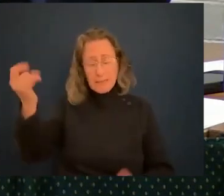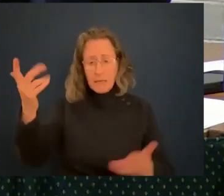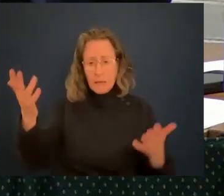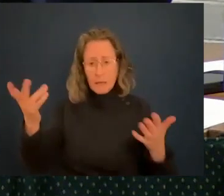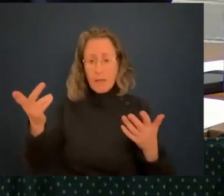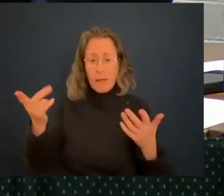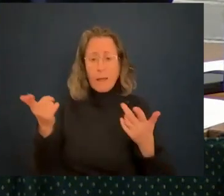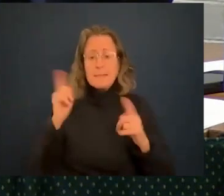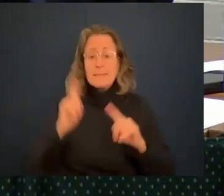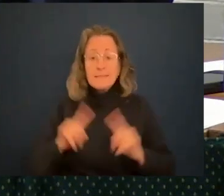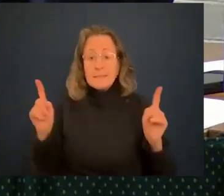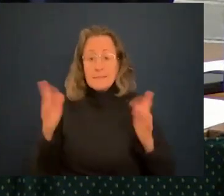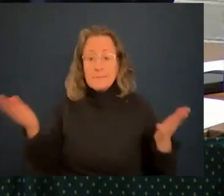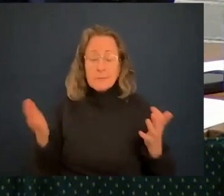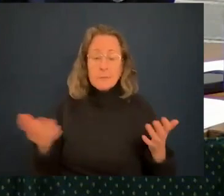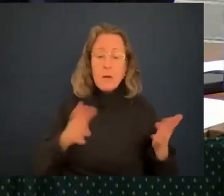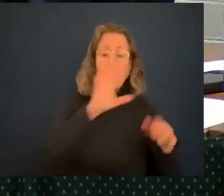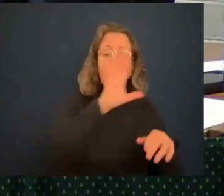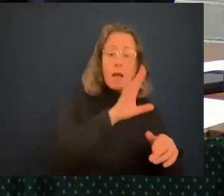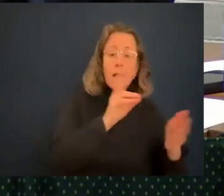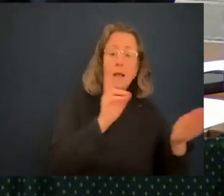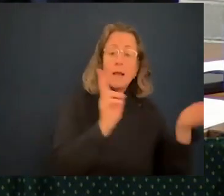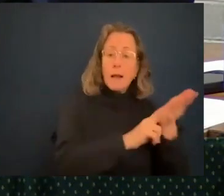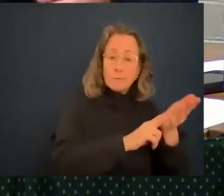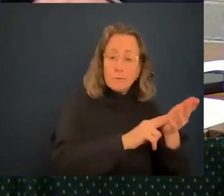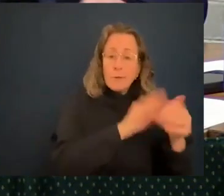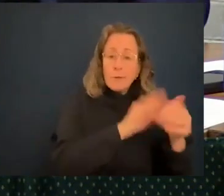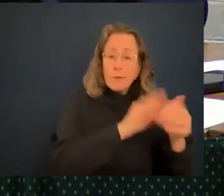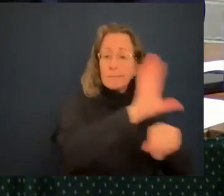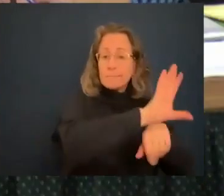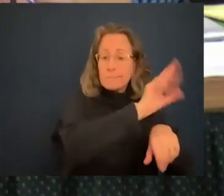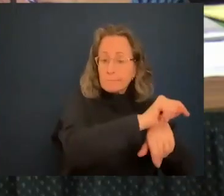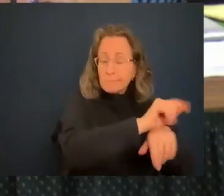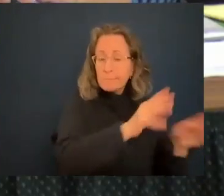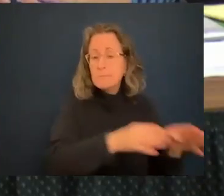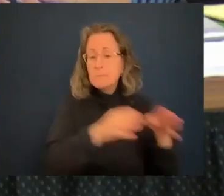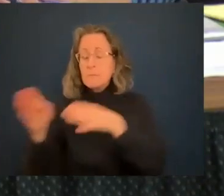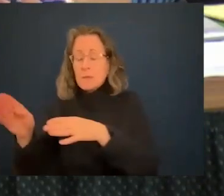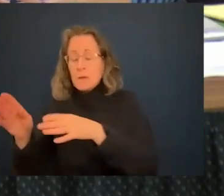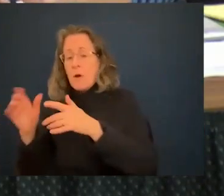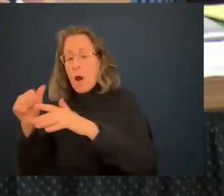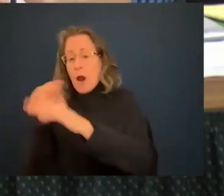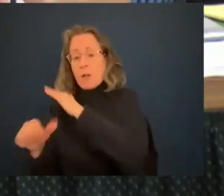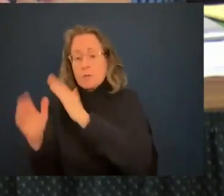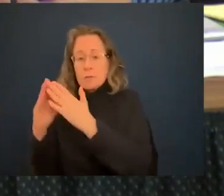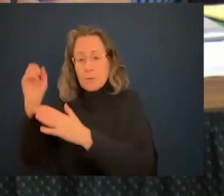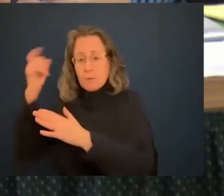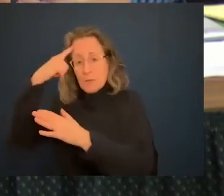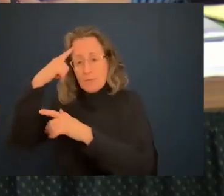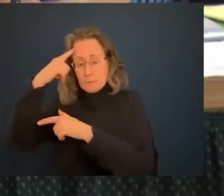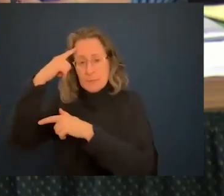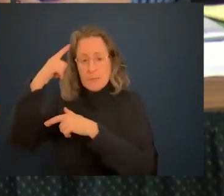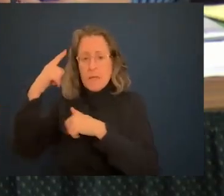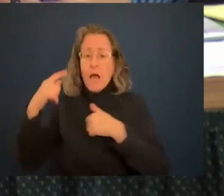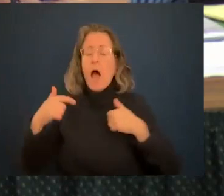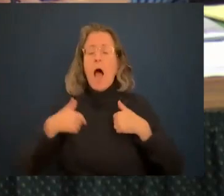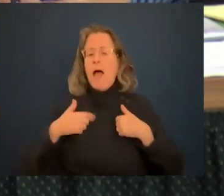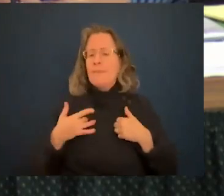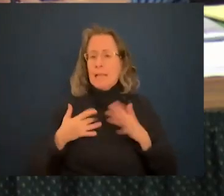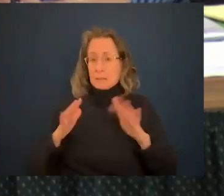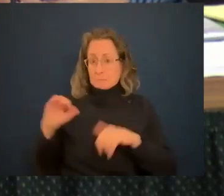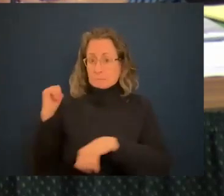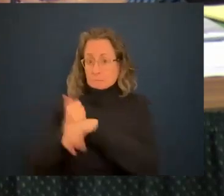we want to embed it within the town operations and I and I believe that embedding it in the town operations is too big a